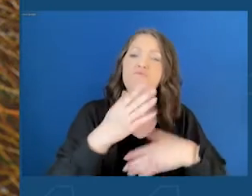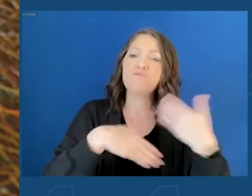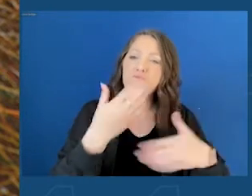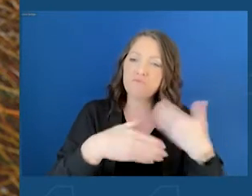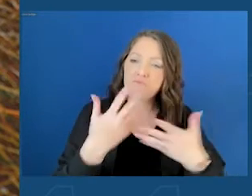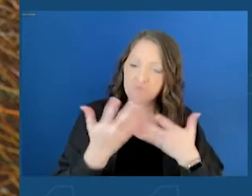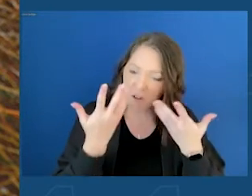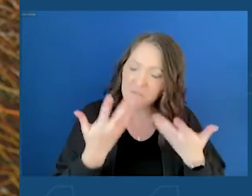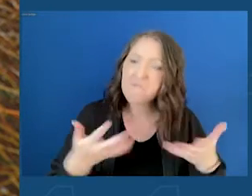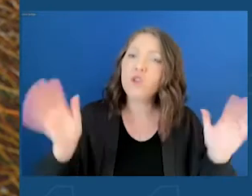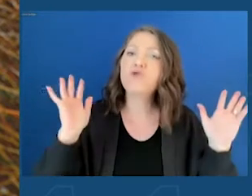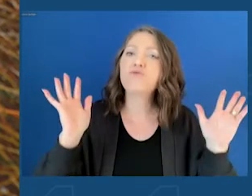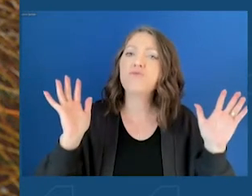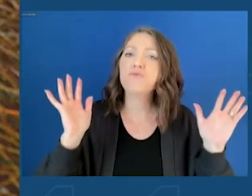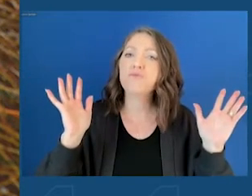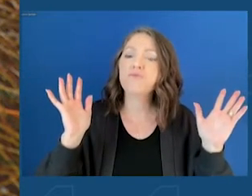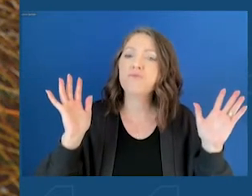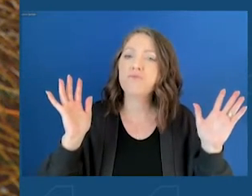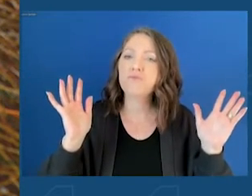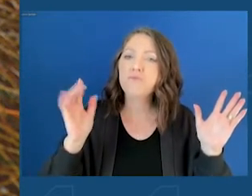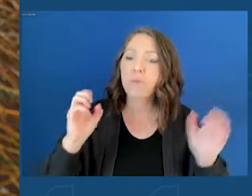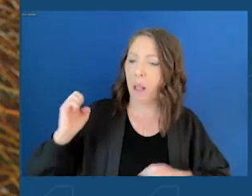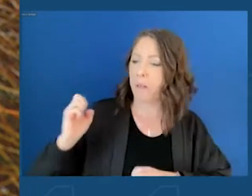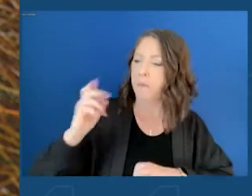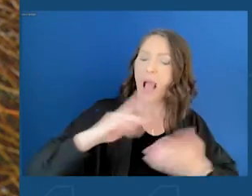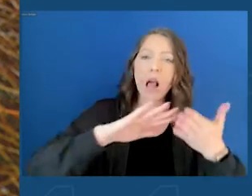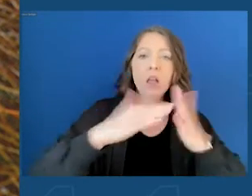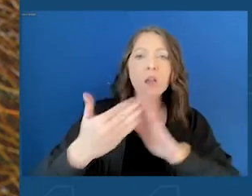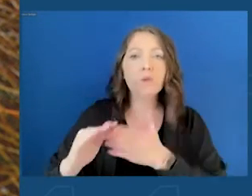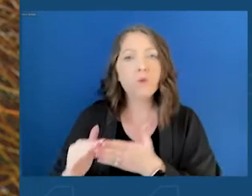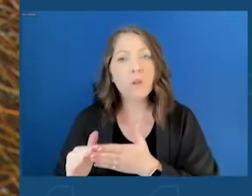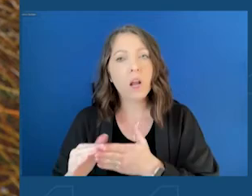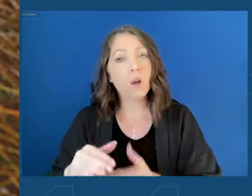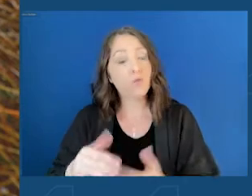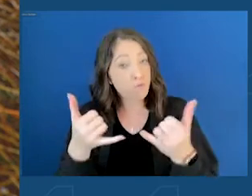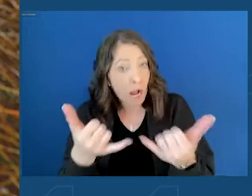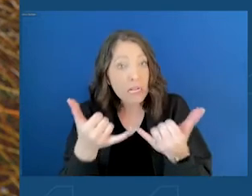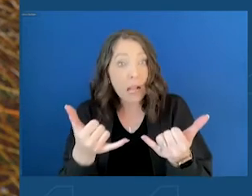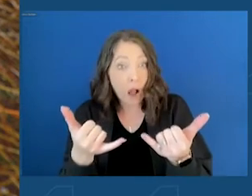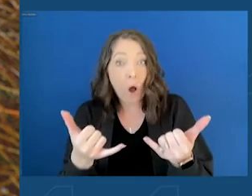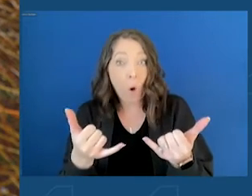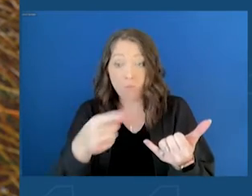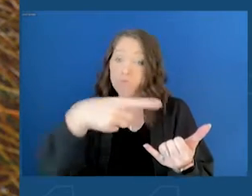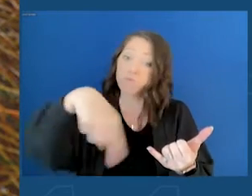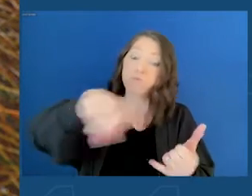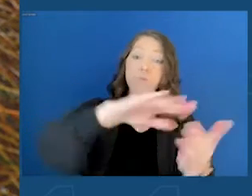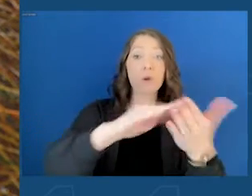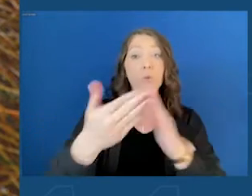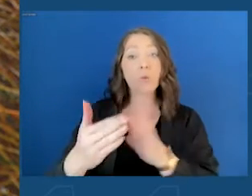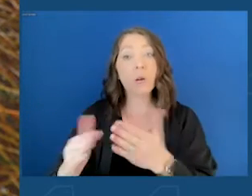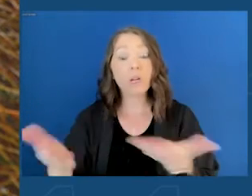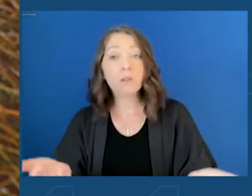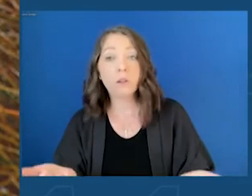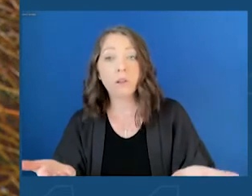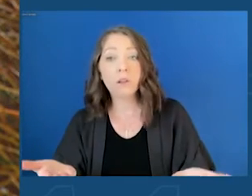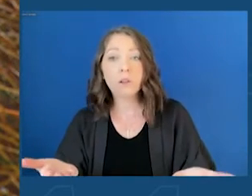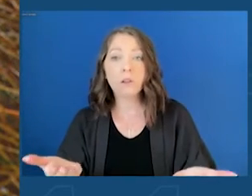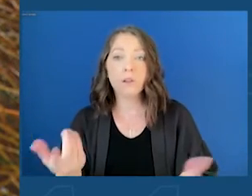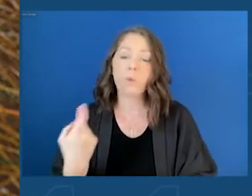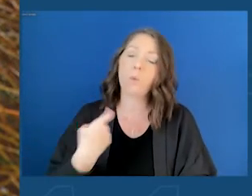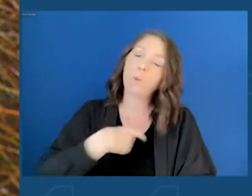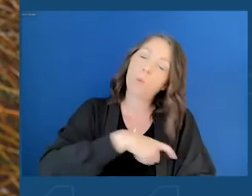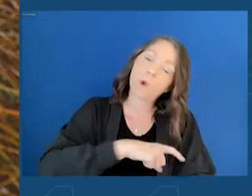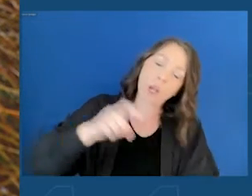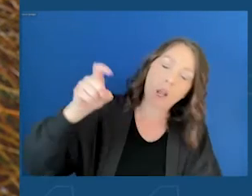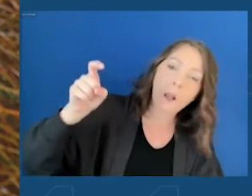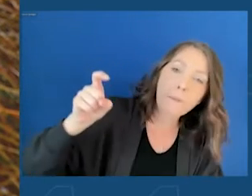debt, who are back in our communities right now? We must with the